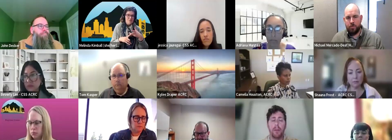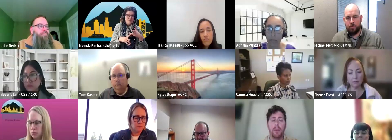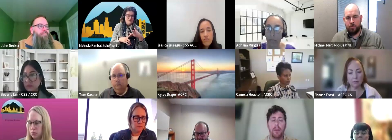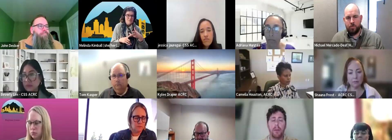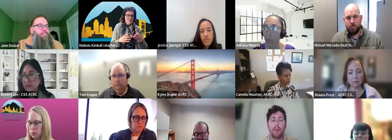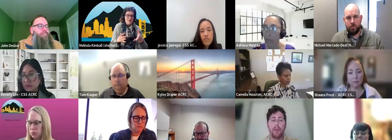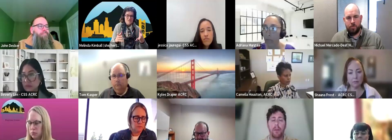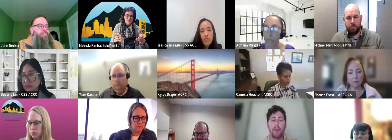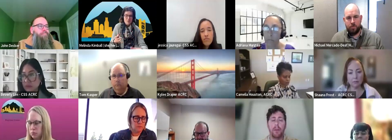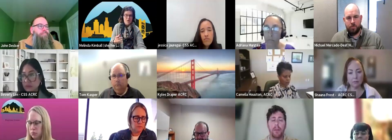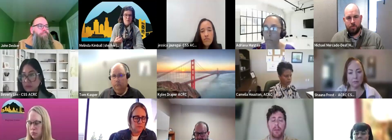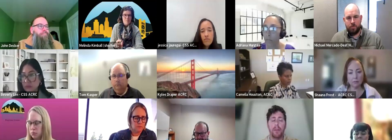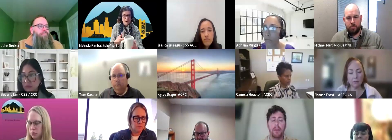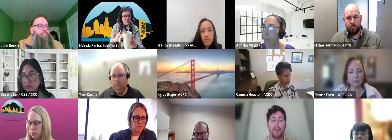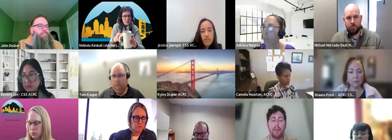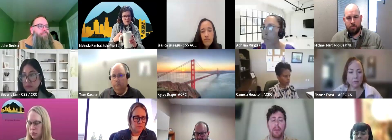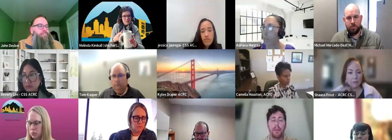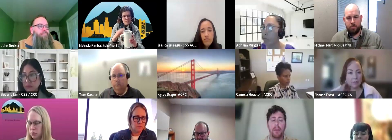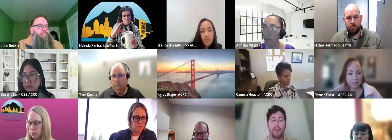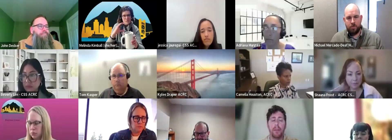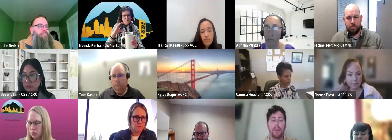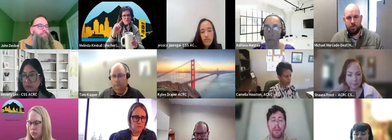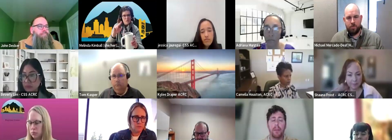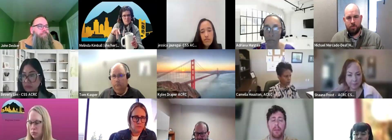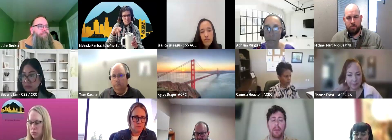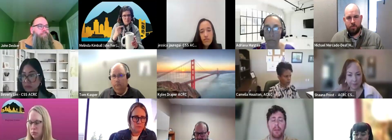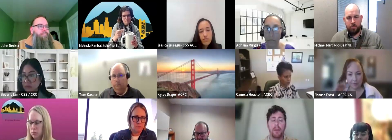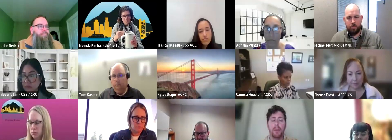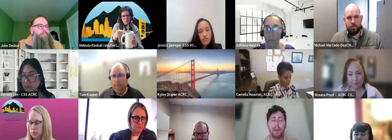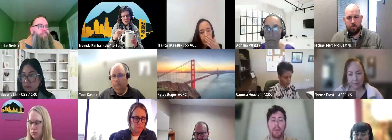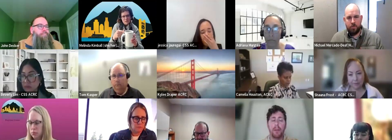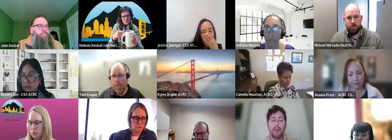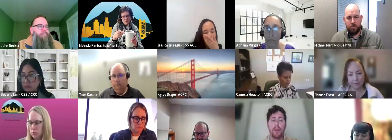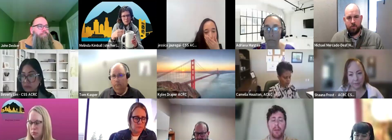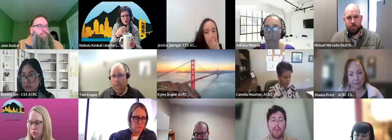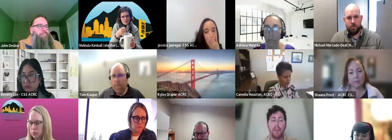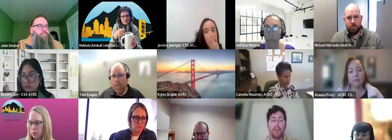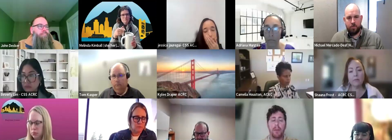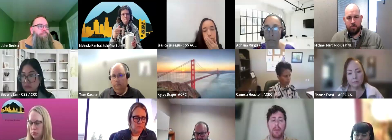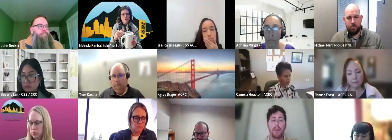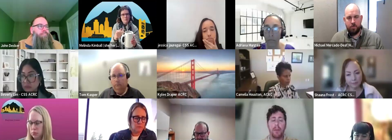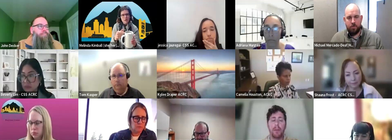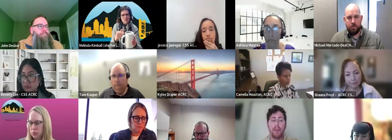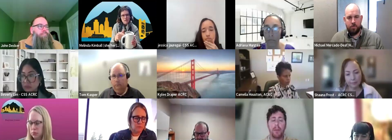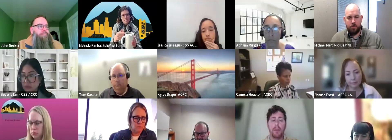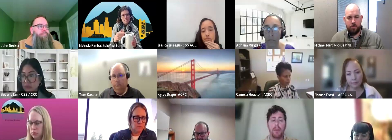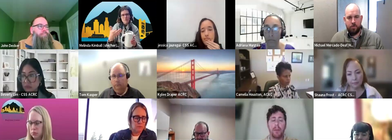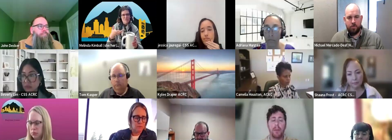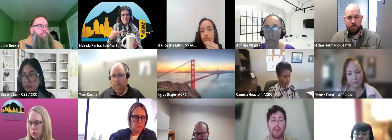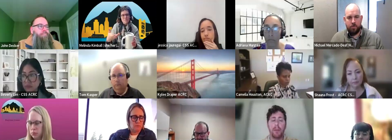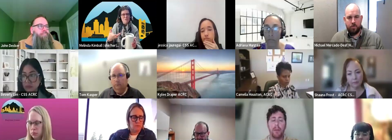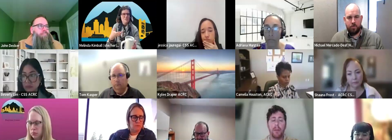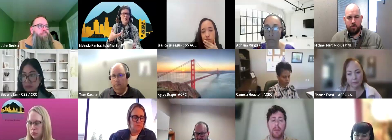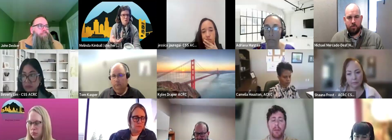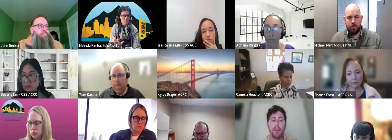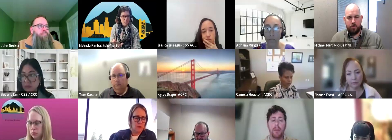context clues, such as if I'm talking about my cup here and I'm spelling C-U-P, cup, and I'm pointing to it, or coffee, and I'm pointing to that,